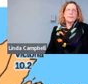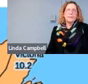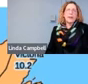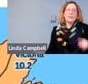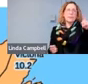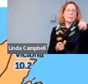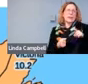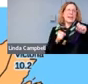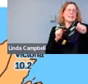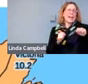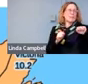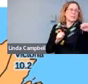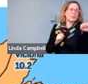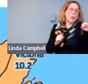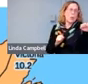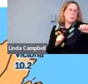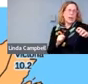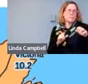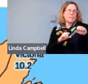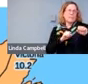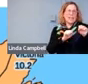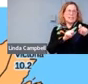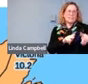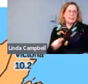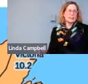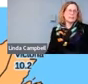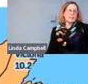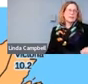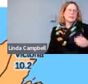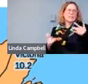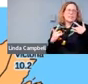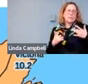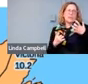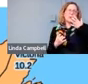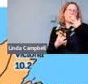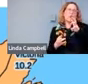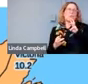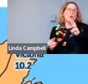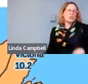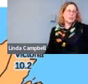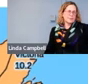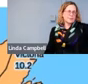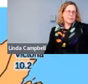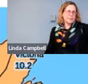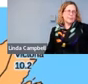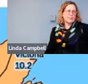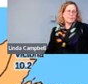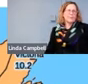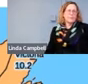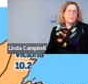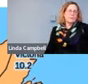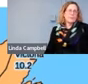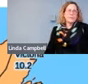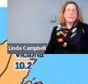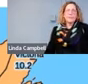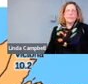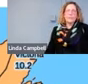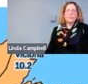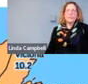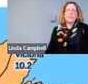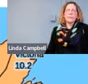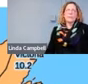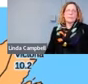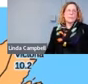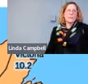struggling. And they'll be less able to hold back the warm water invasive species, because invasive species